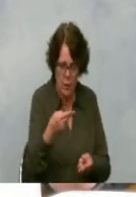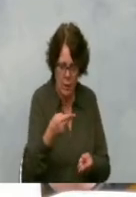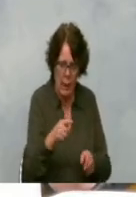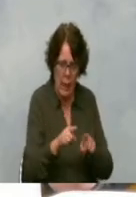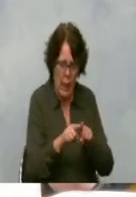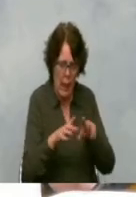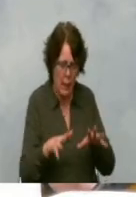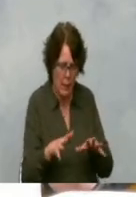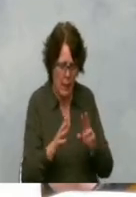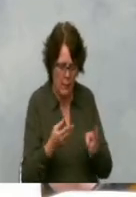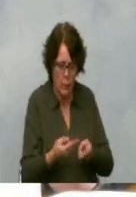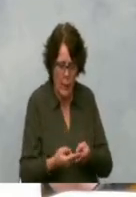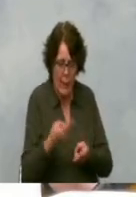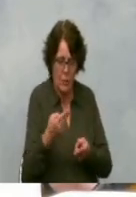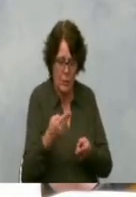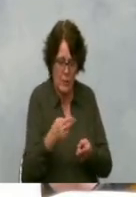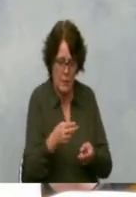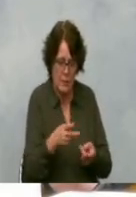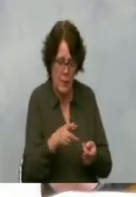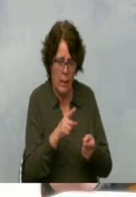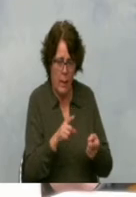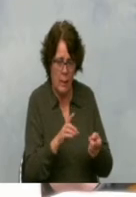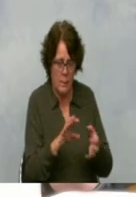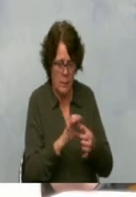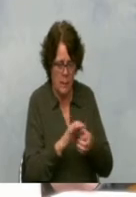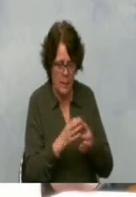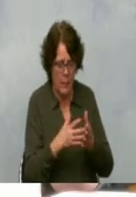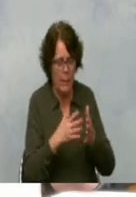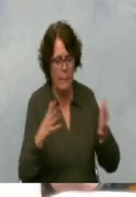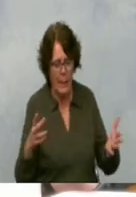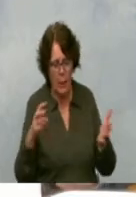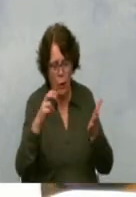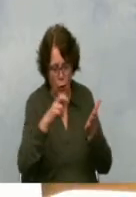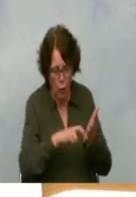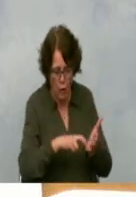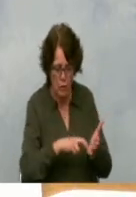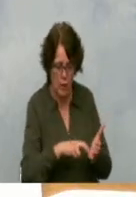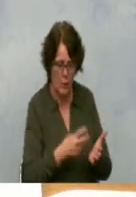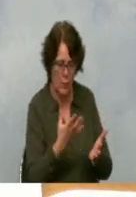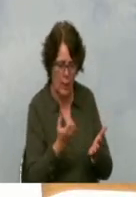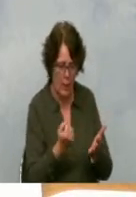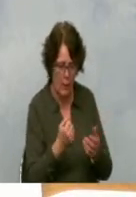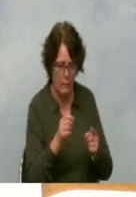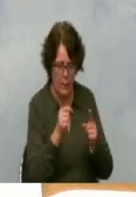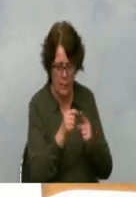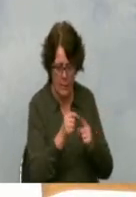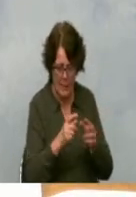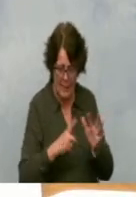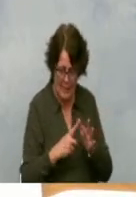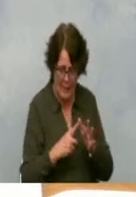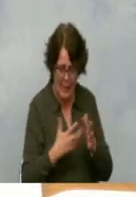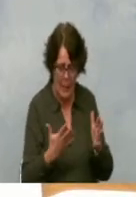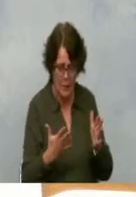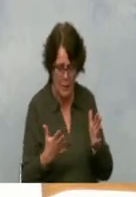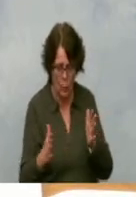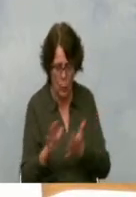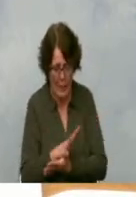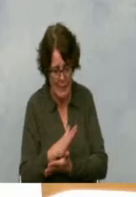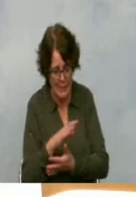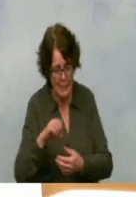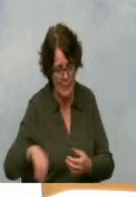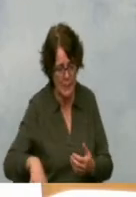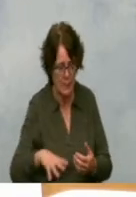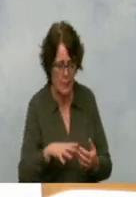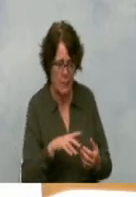have to be increased. And this relates to the big contracts that we've got. It refers there to PPP and waste, and the fact that we